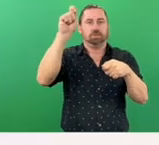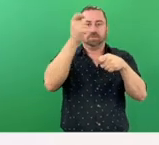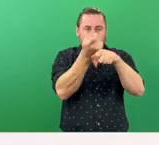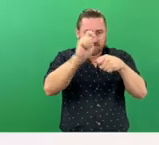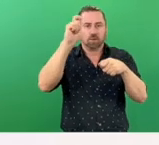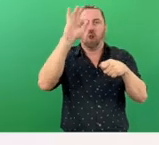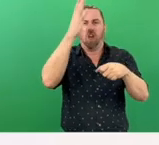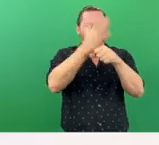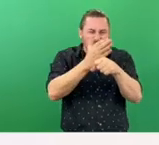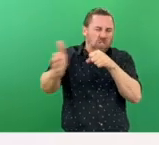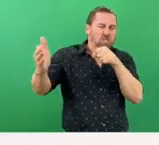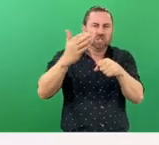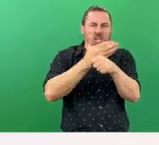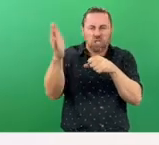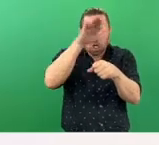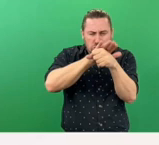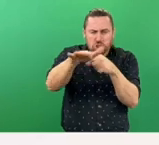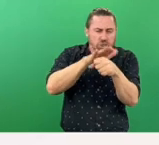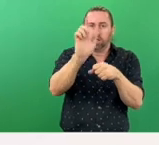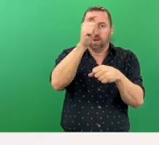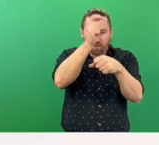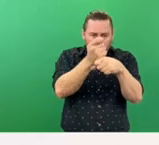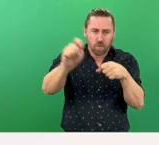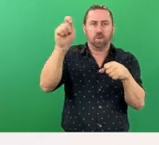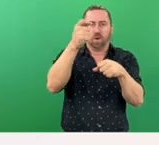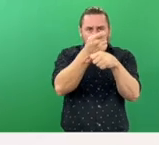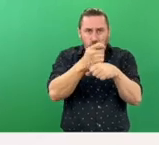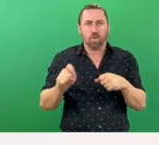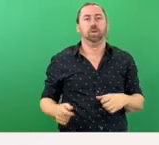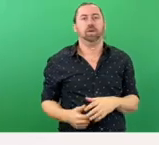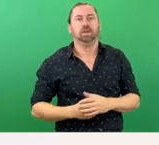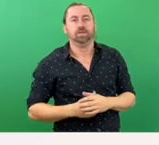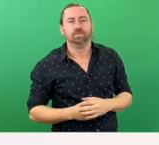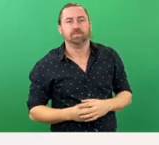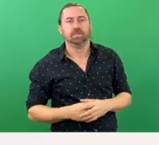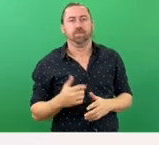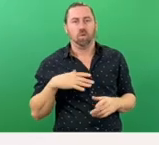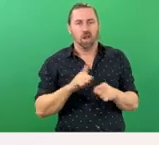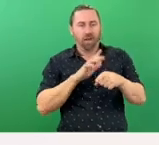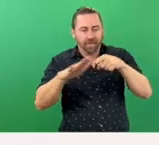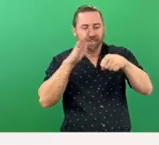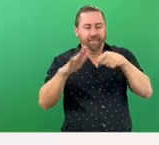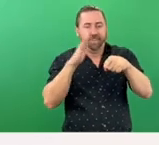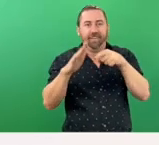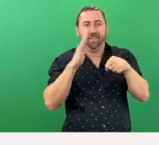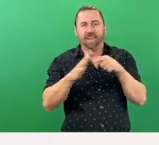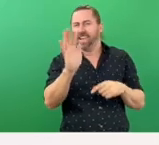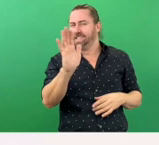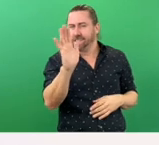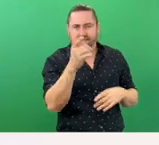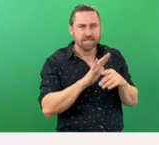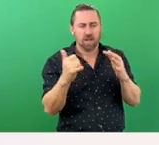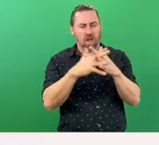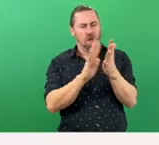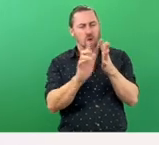the blade then is parallel to your lead. Now, what you don't want to do is whittle it. You don't want to be sitting there and sort of whittling it in